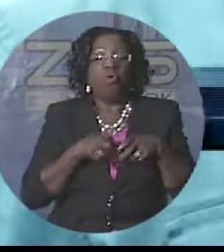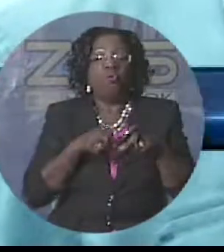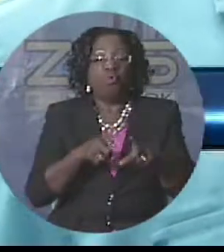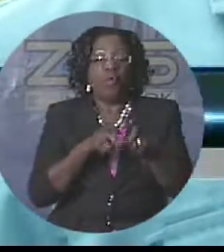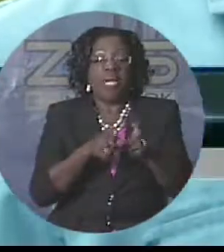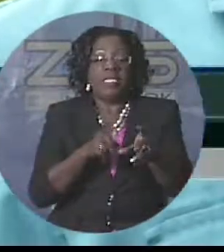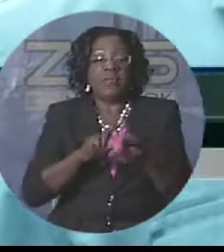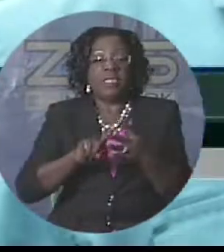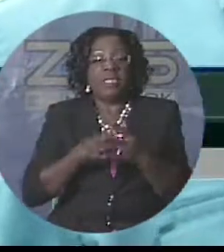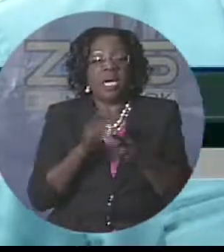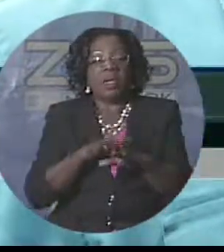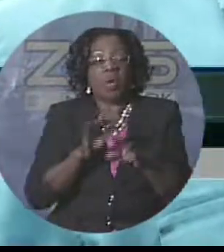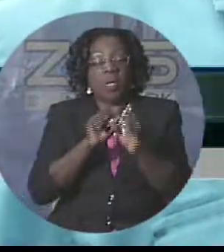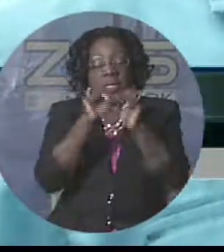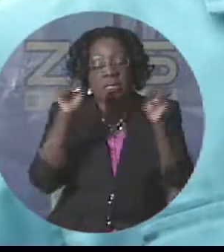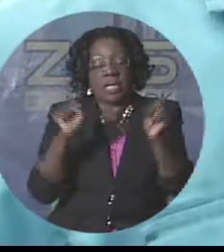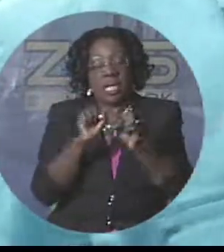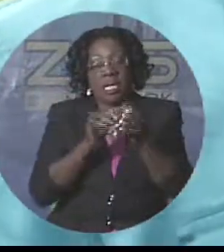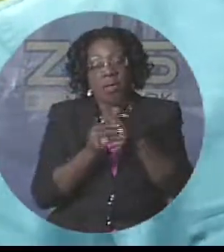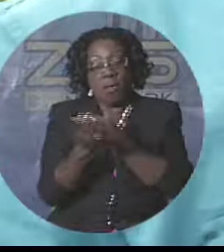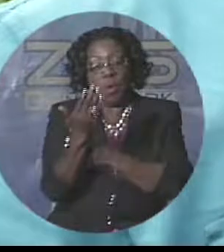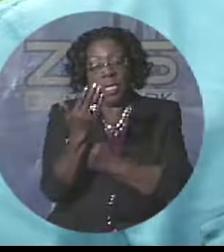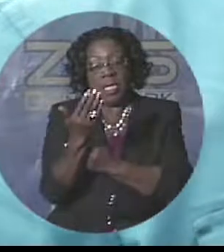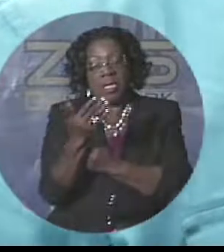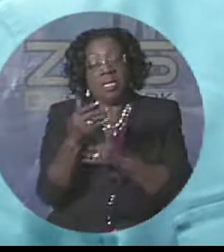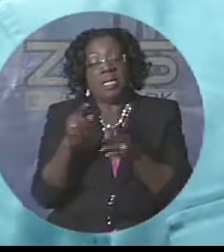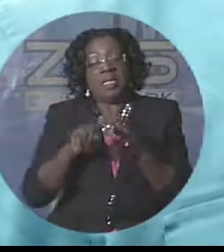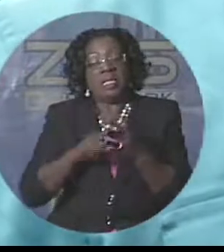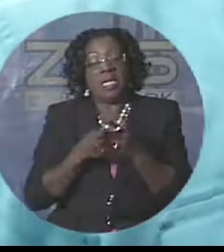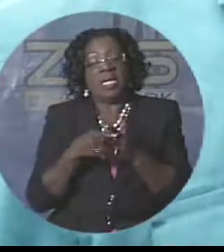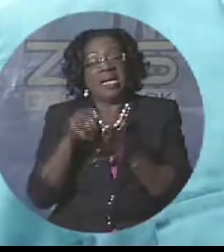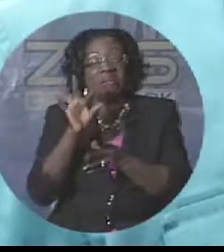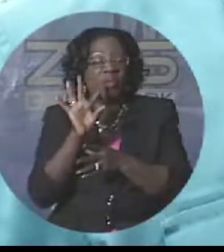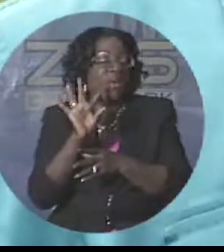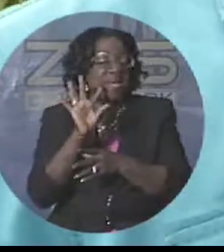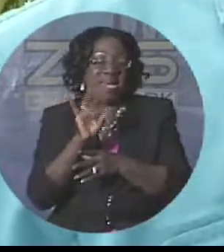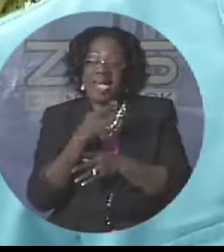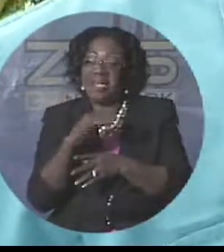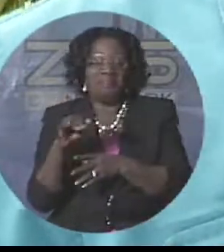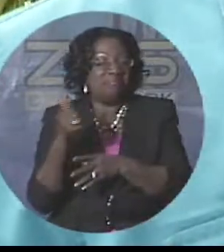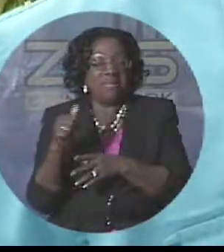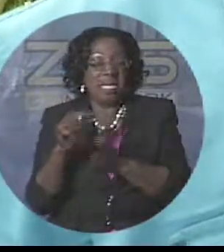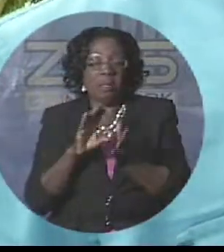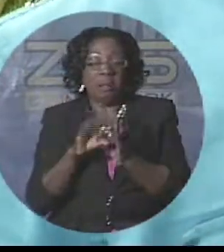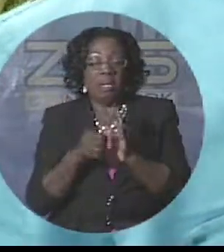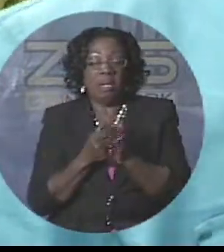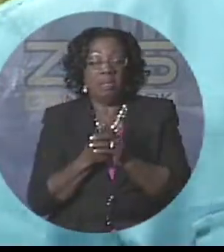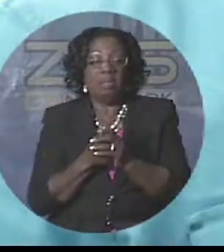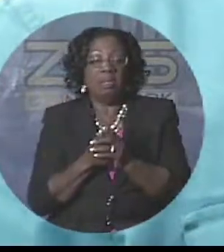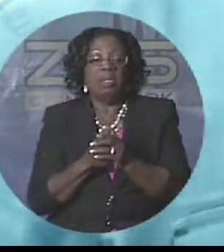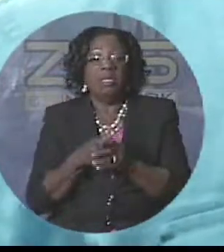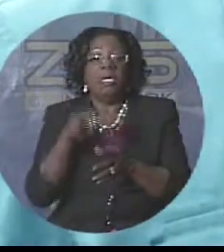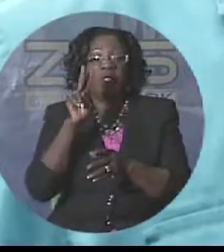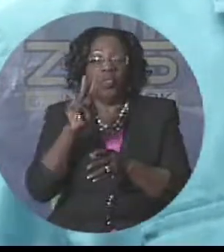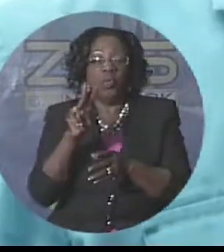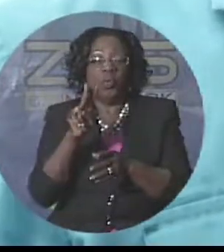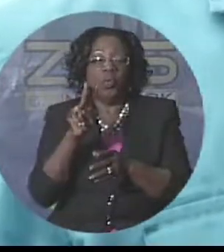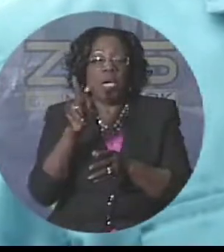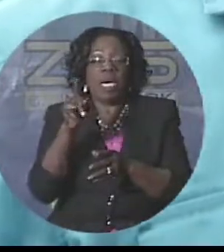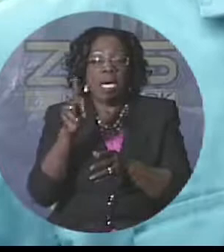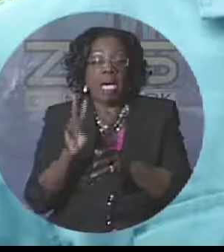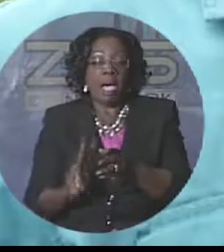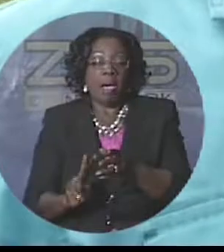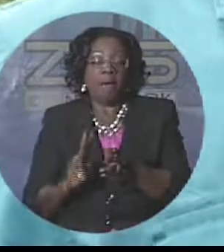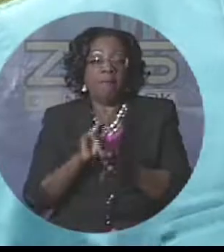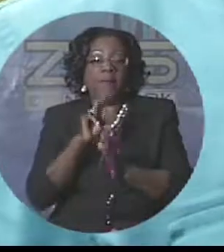morning, between 9 and 10 o'clock, we'll get the Ocean Race underway. That's pretty long, so about 2.5 hours sailing. And